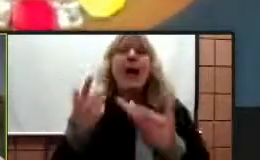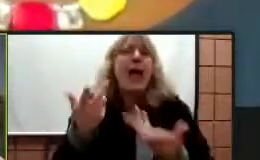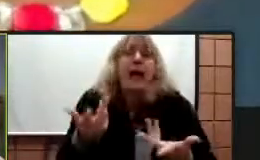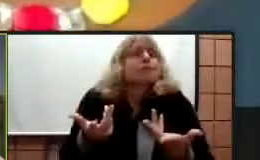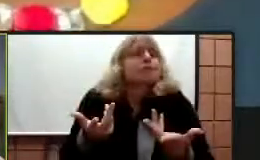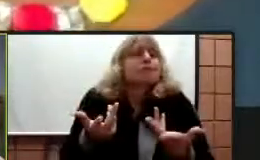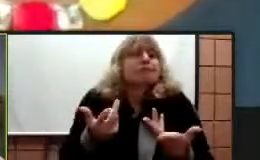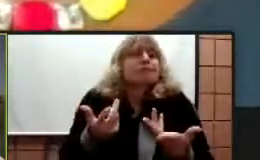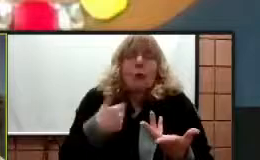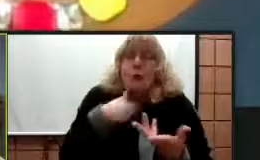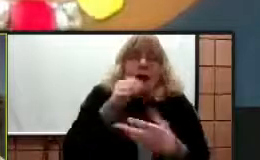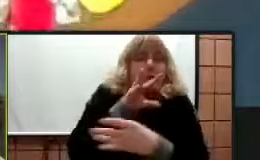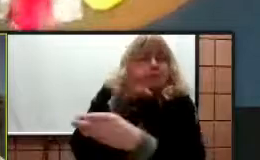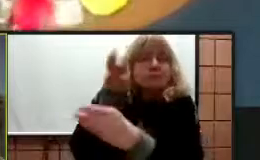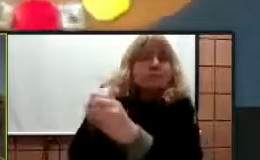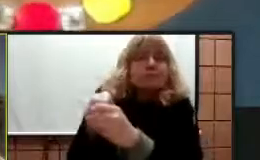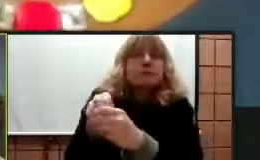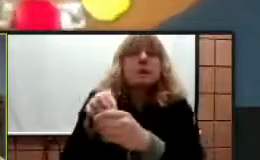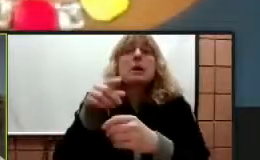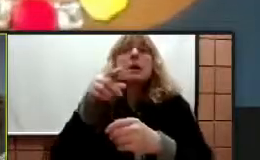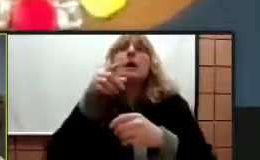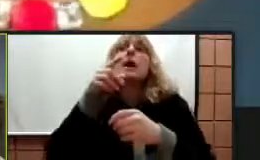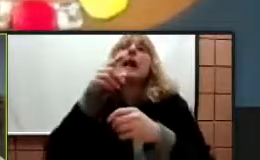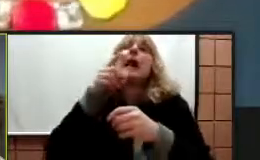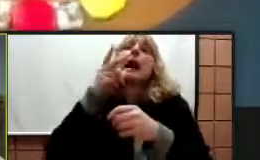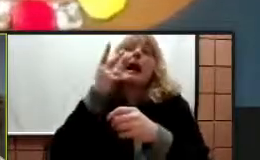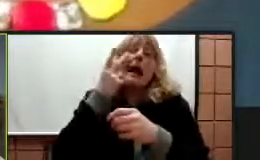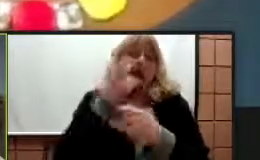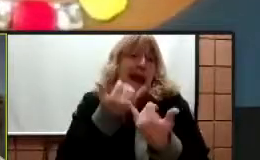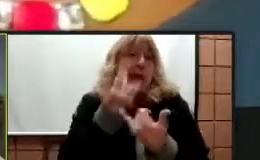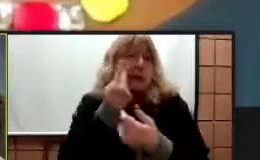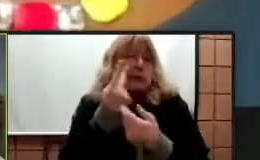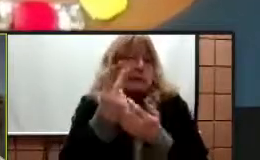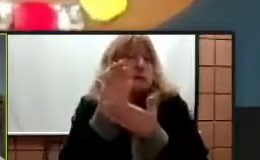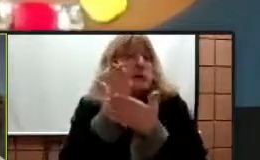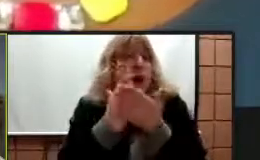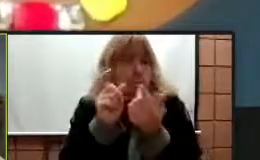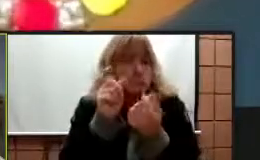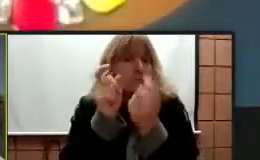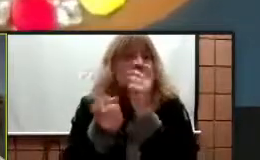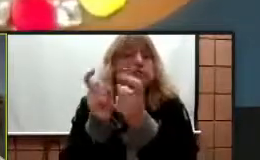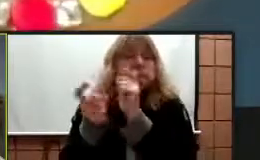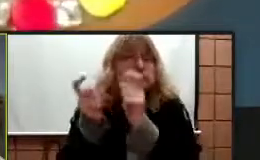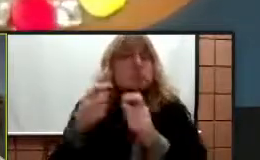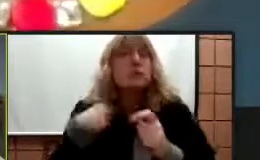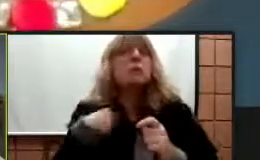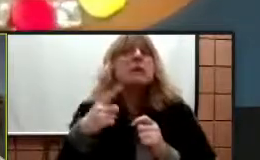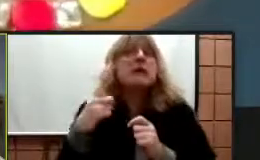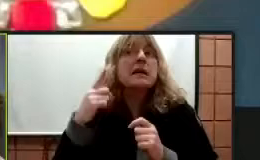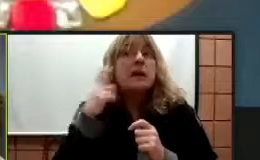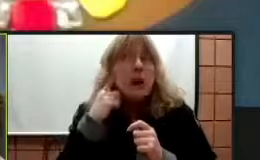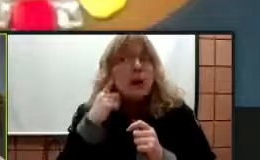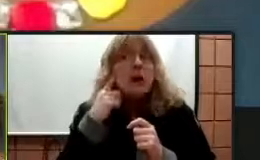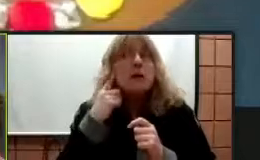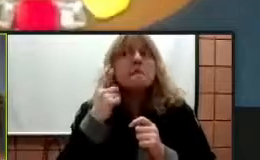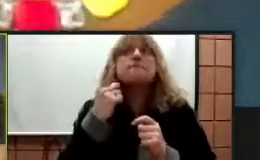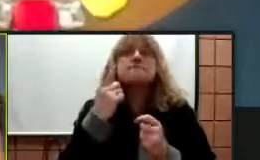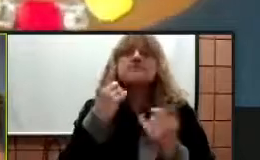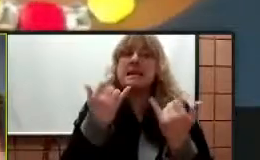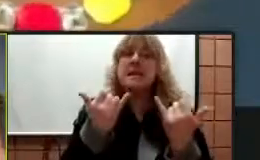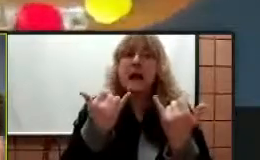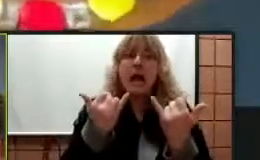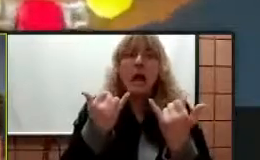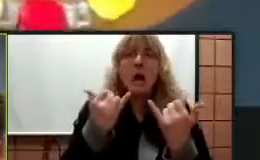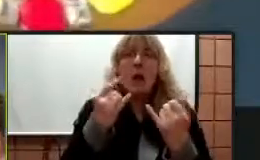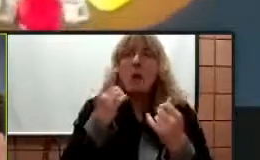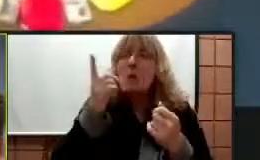some changes. We're hearing now that they want to, instead of, they want to